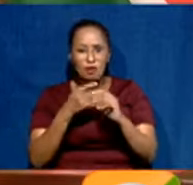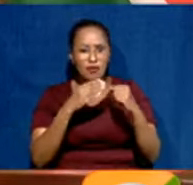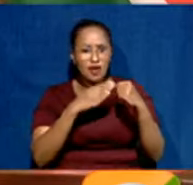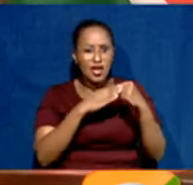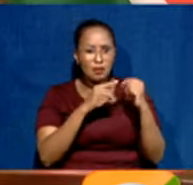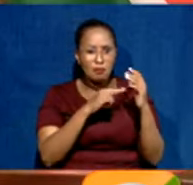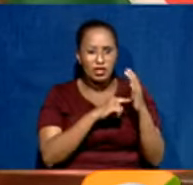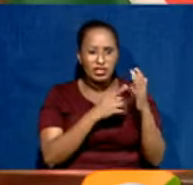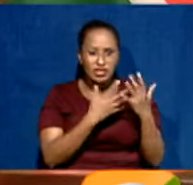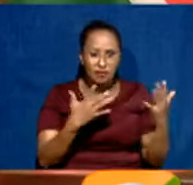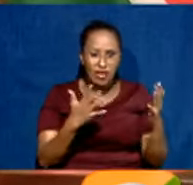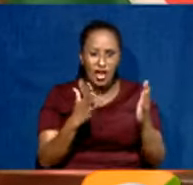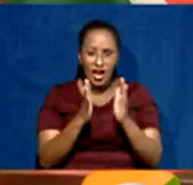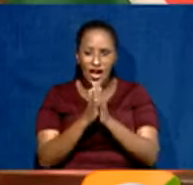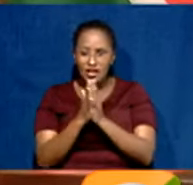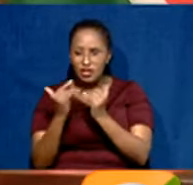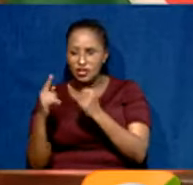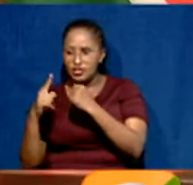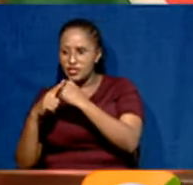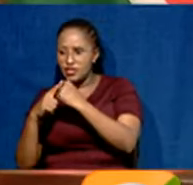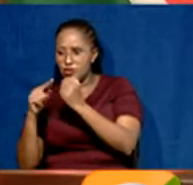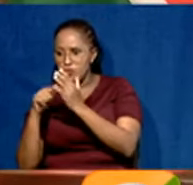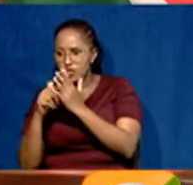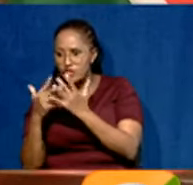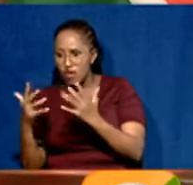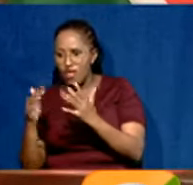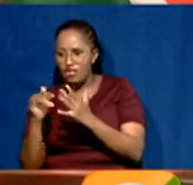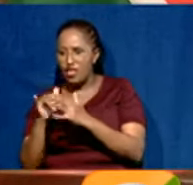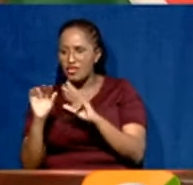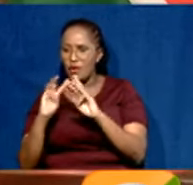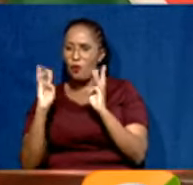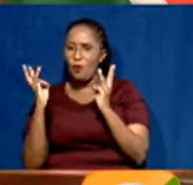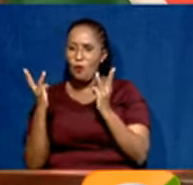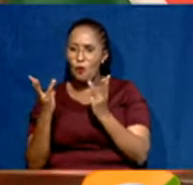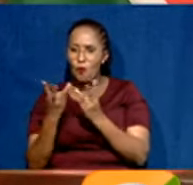now 6.8. Those are figures, global figures of the World Bank.